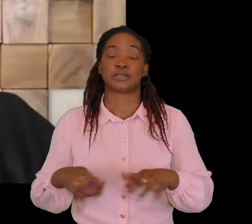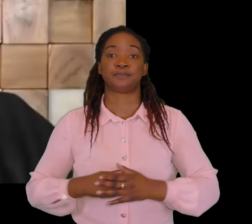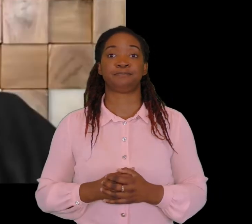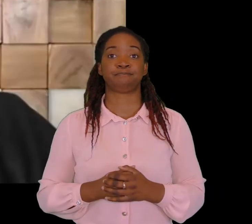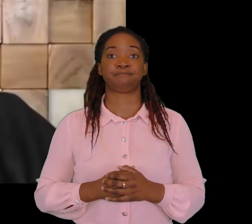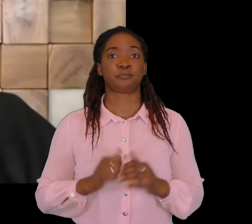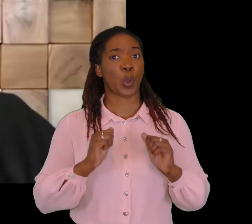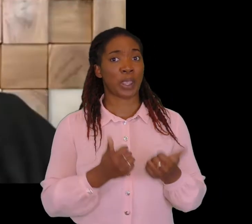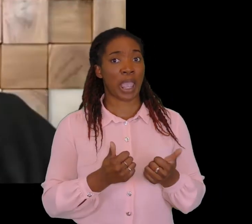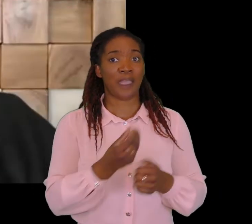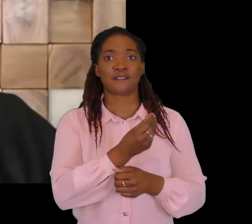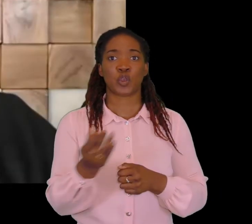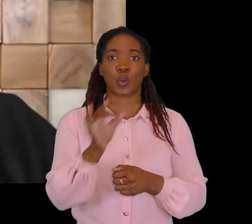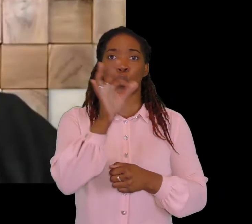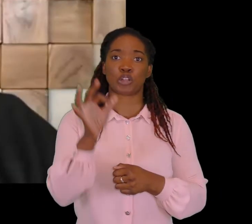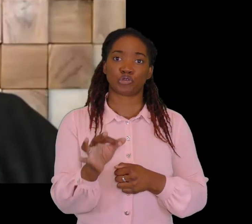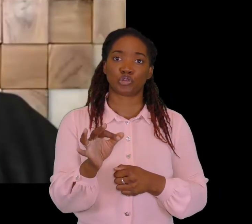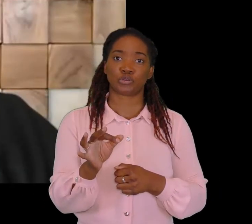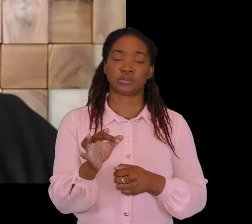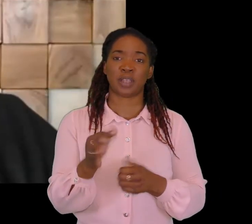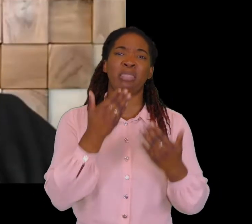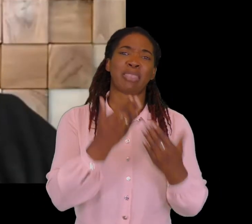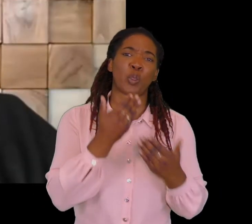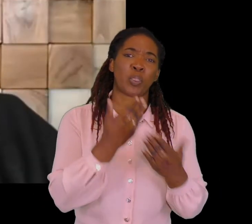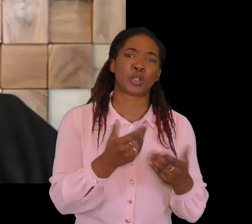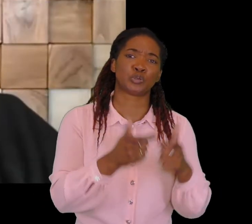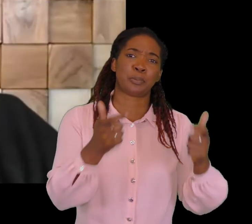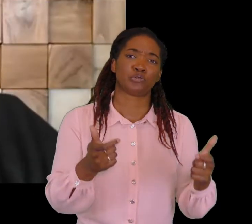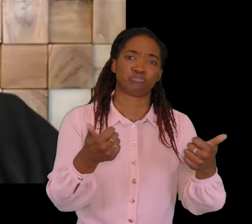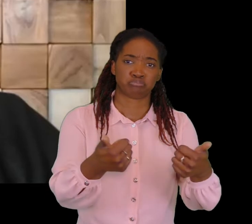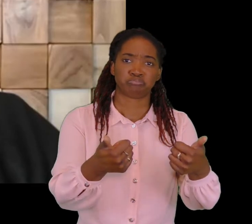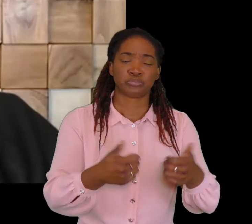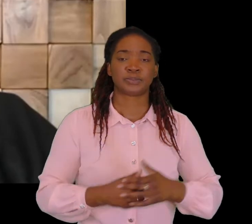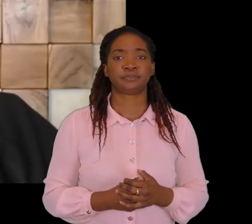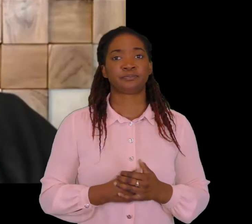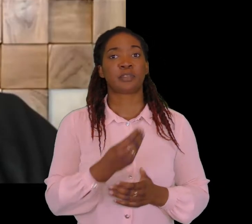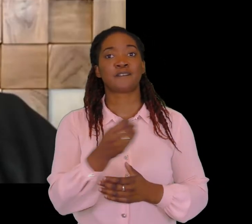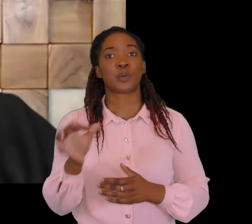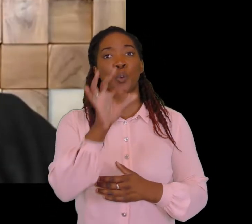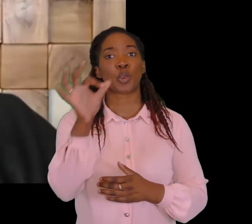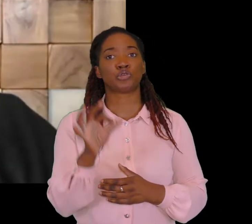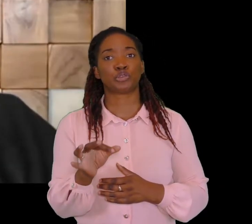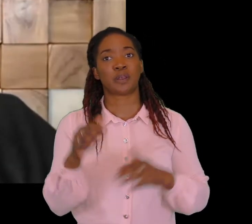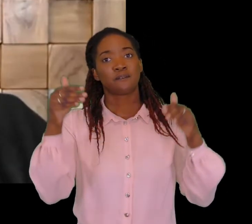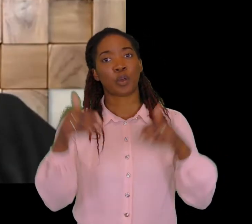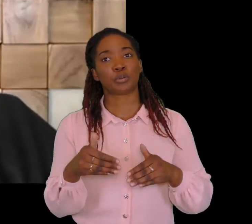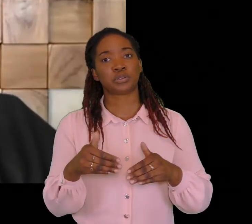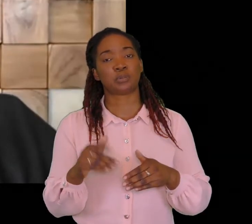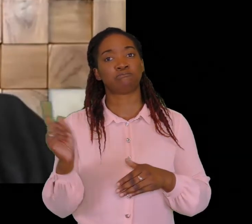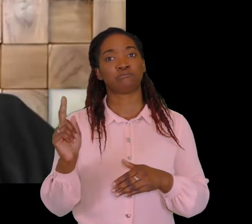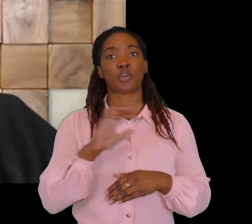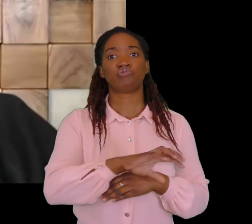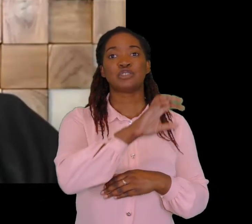Okay, so there's a few questions that, thank you so much for that, folks. There's a few questions that focus on the kind of